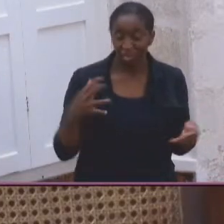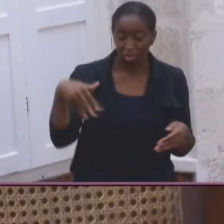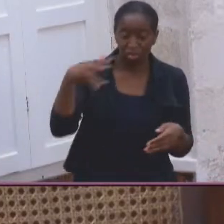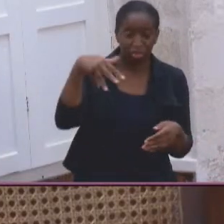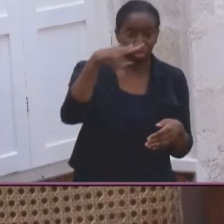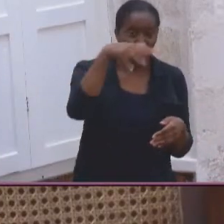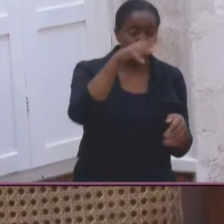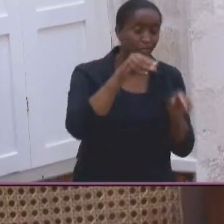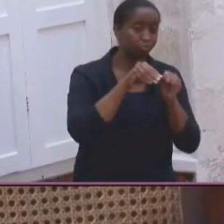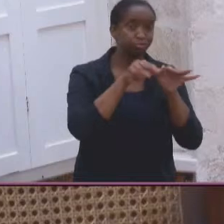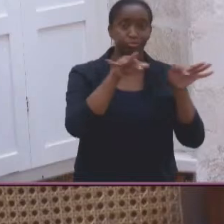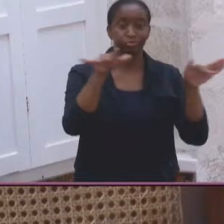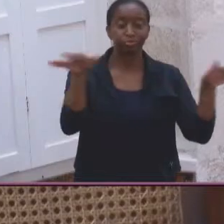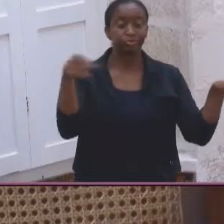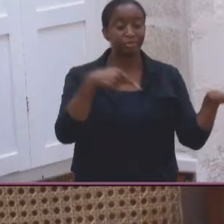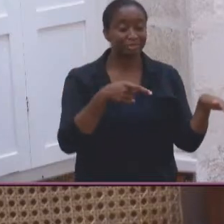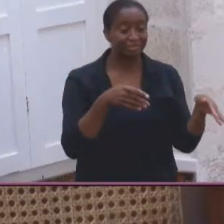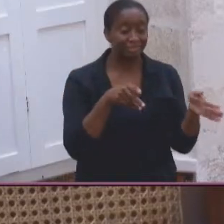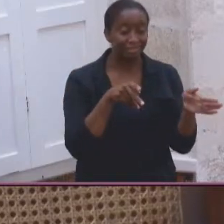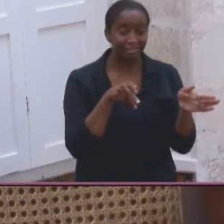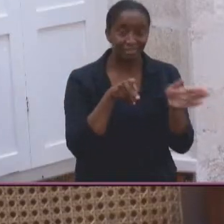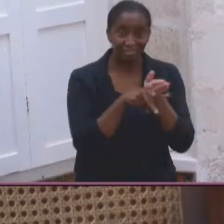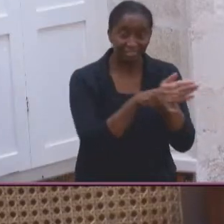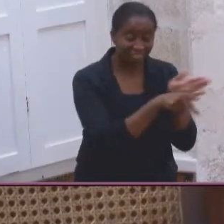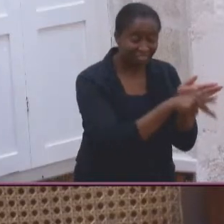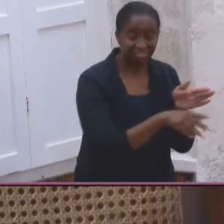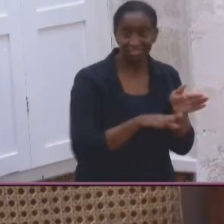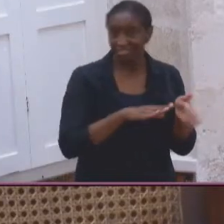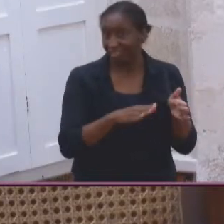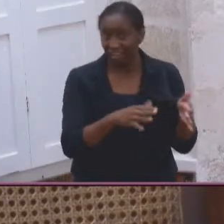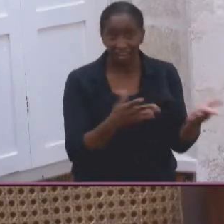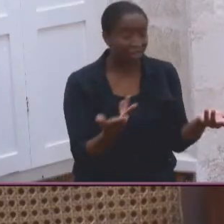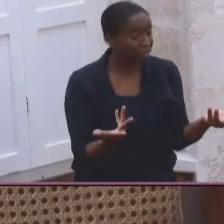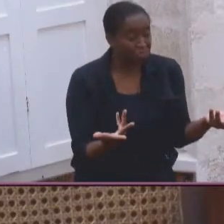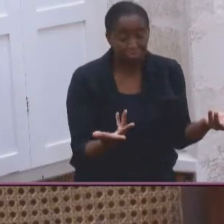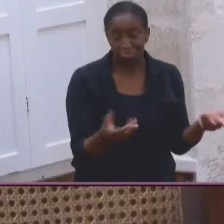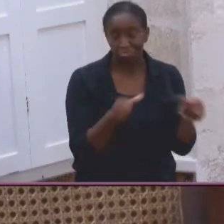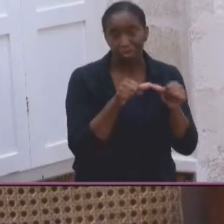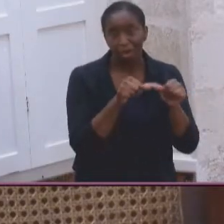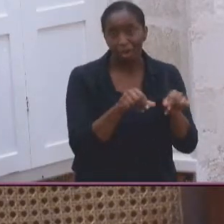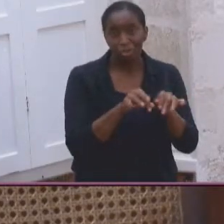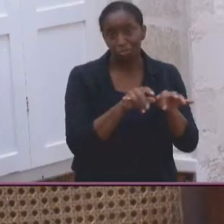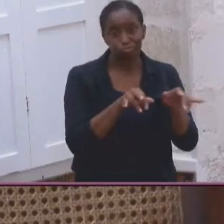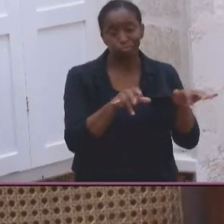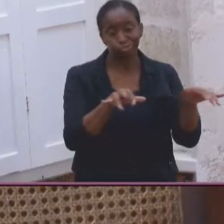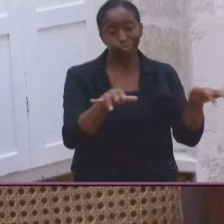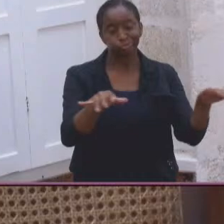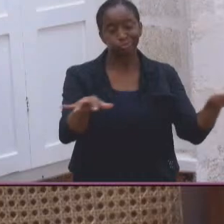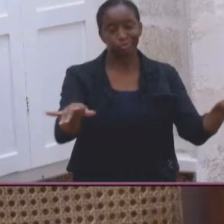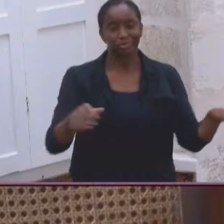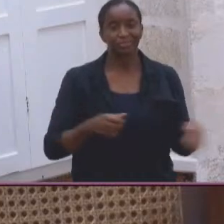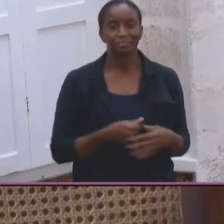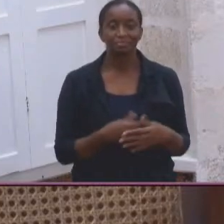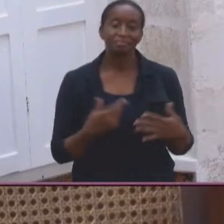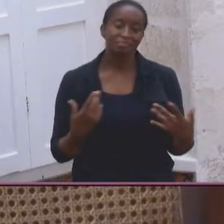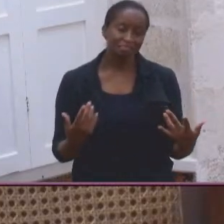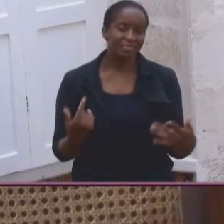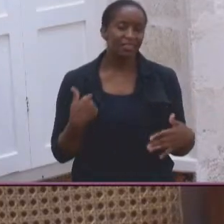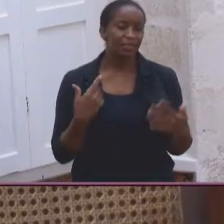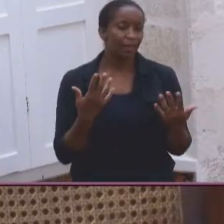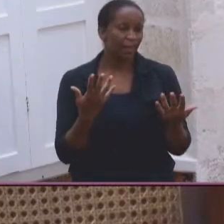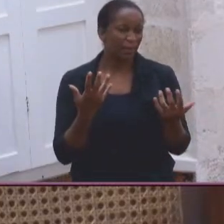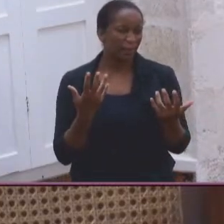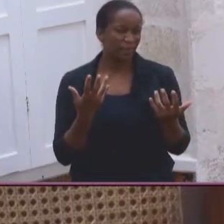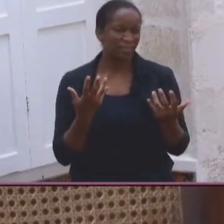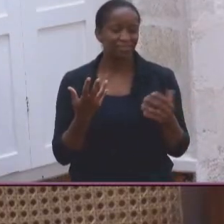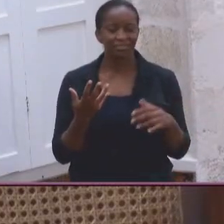hope, sir, my second point is that we would look at alternatives to the widespread fogging, which, as I mentioned